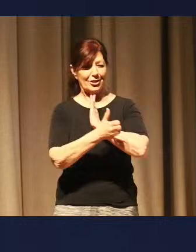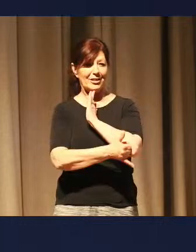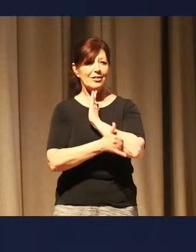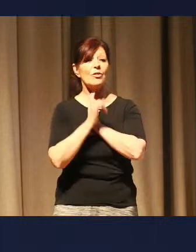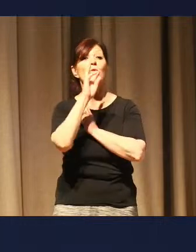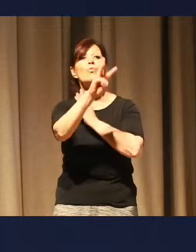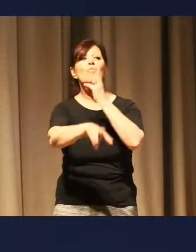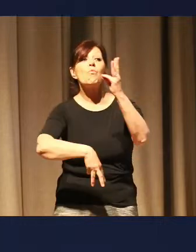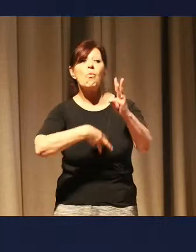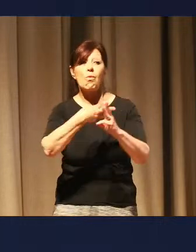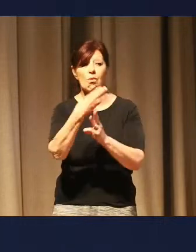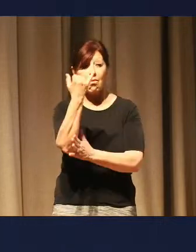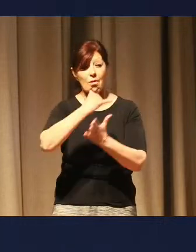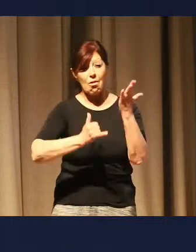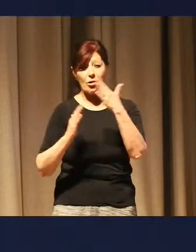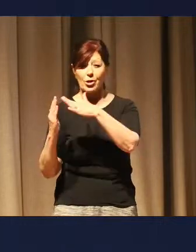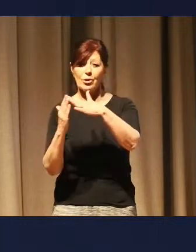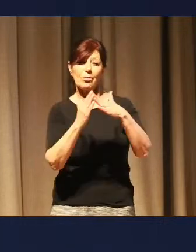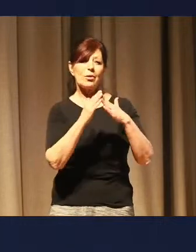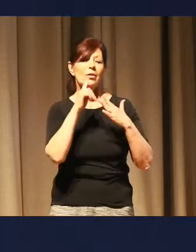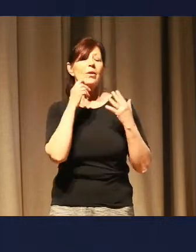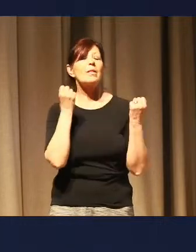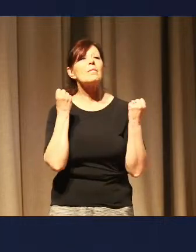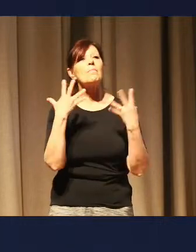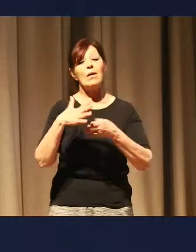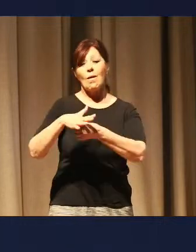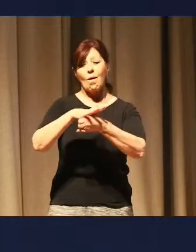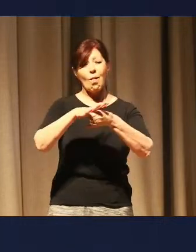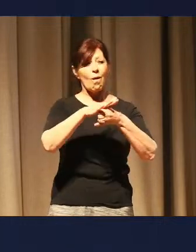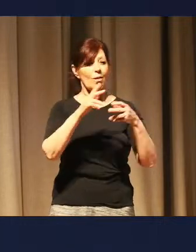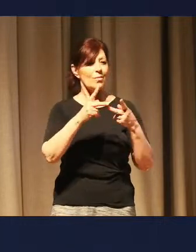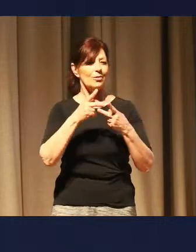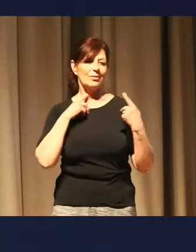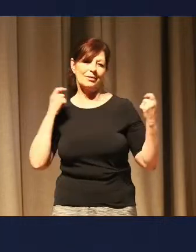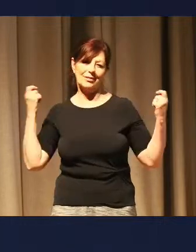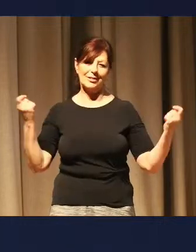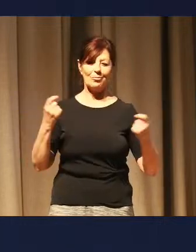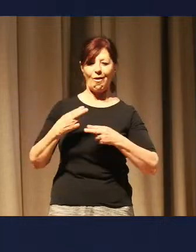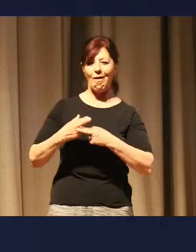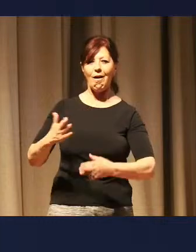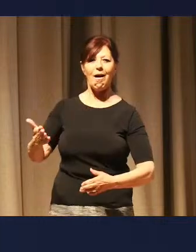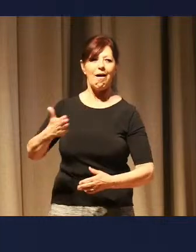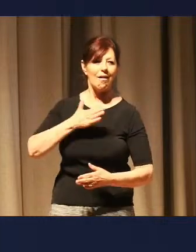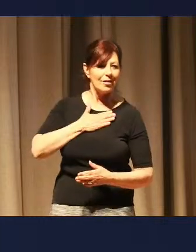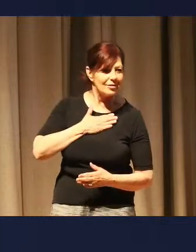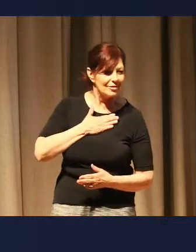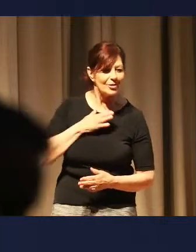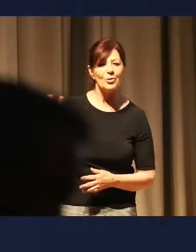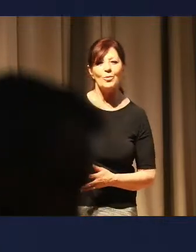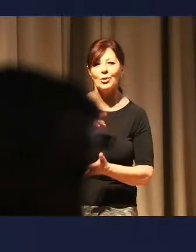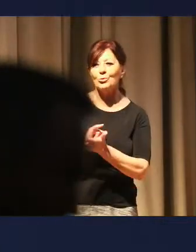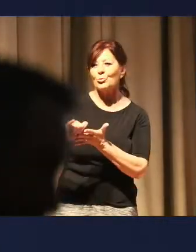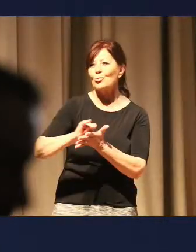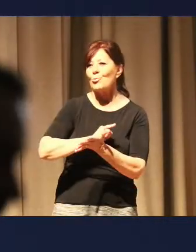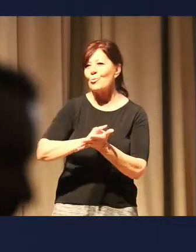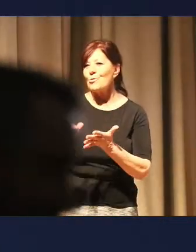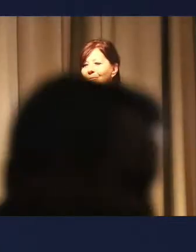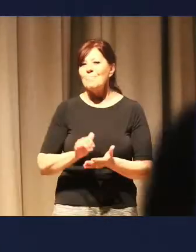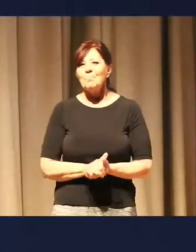art community and is one of the many local spaces we celebrate and call our own as Western New